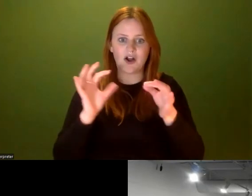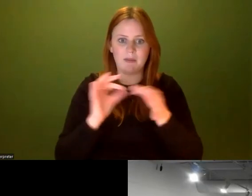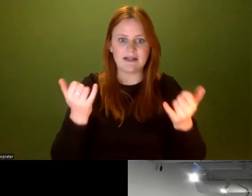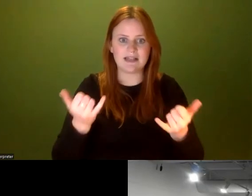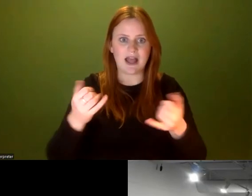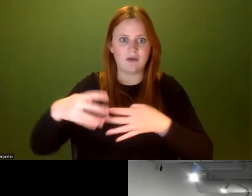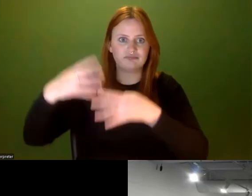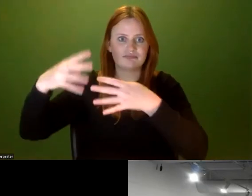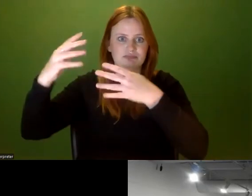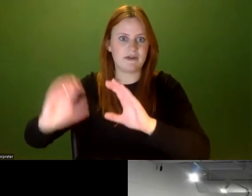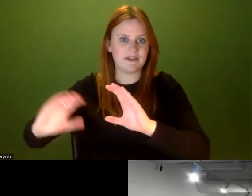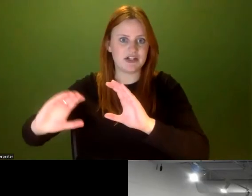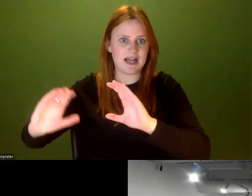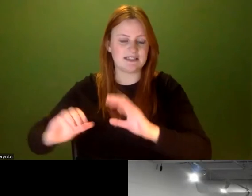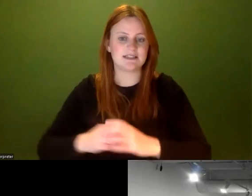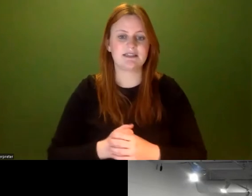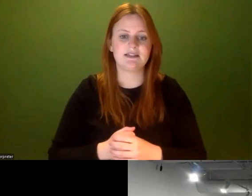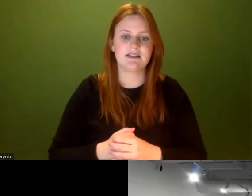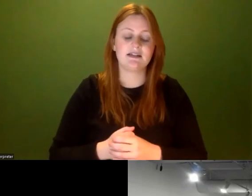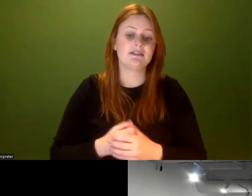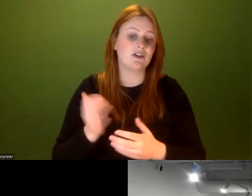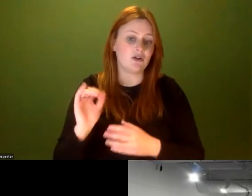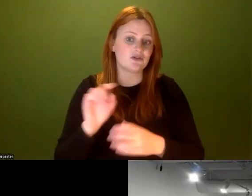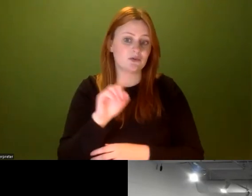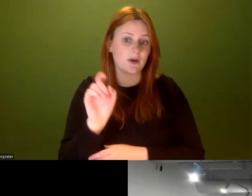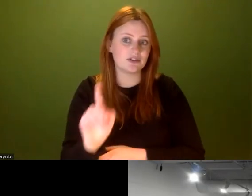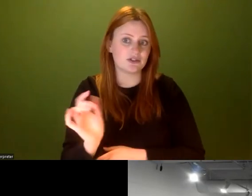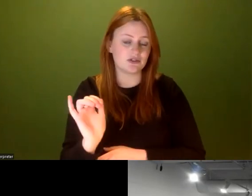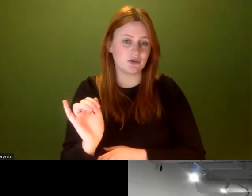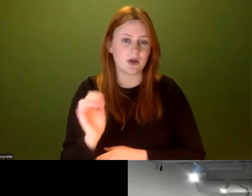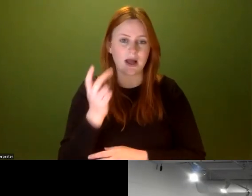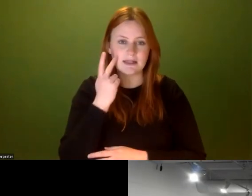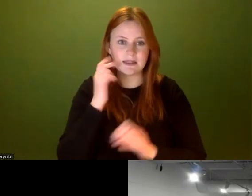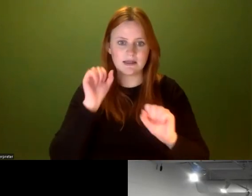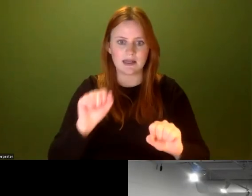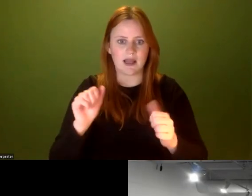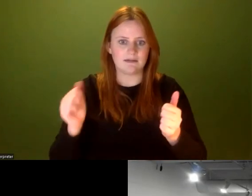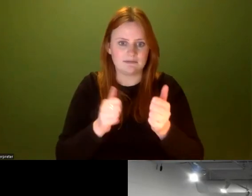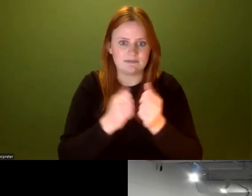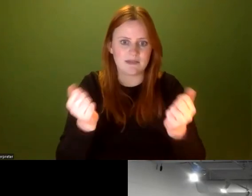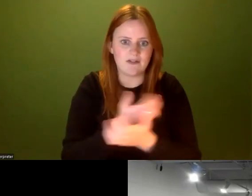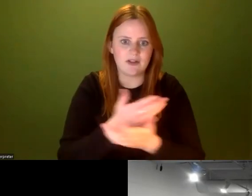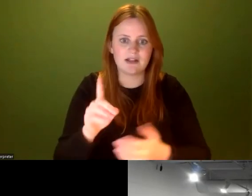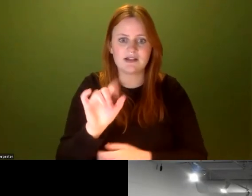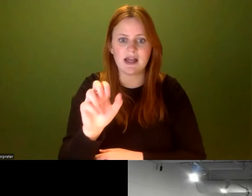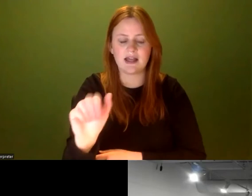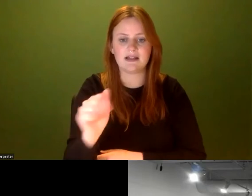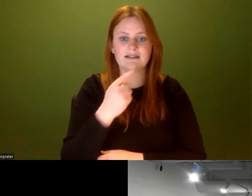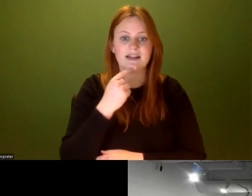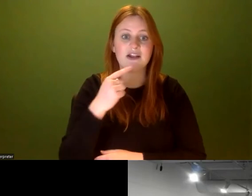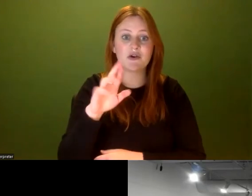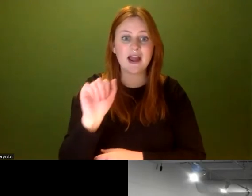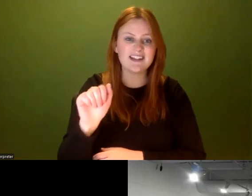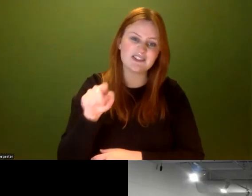the chat, as well as some questions. So let me see if I can keep up here. So Diana Thornycroft says, Grace is a rock star.